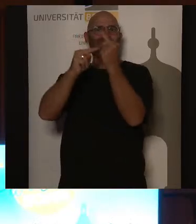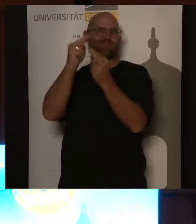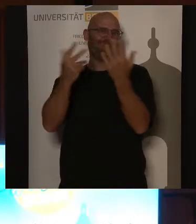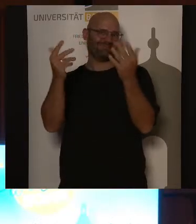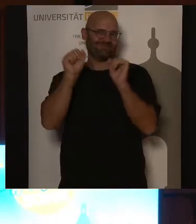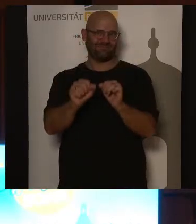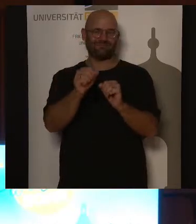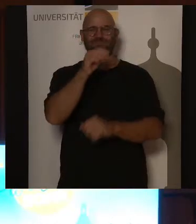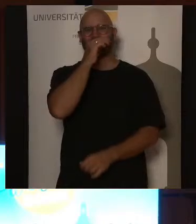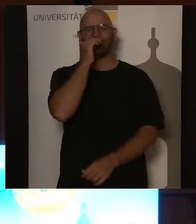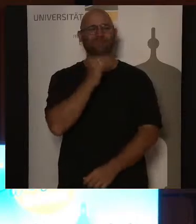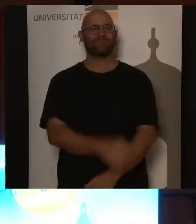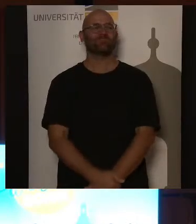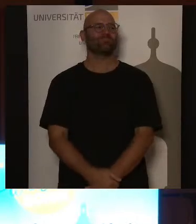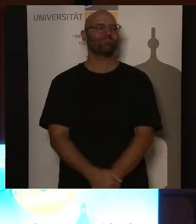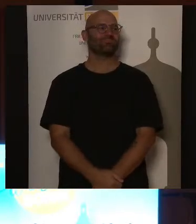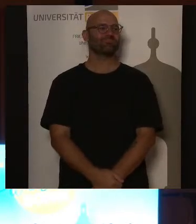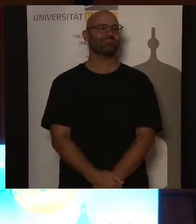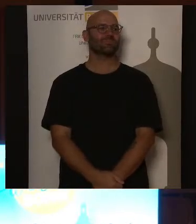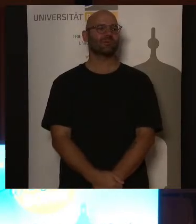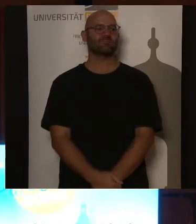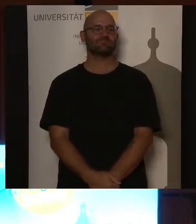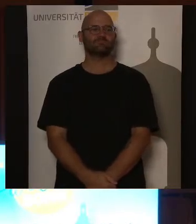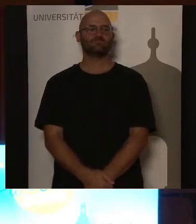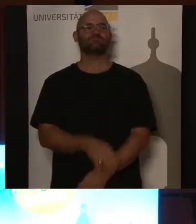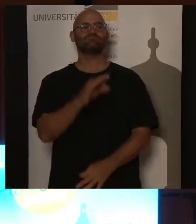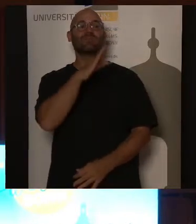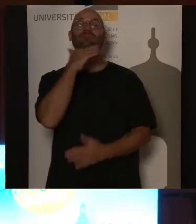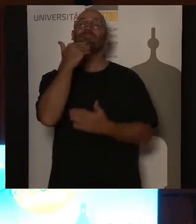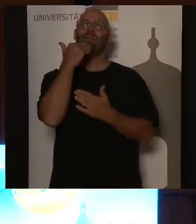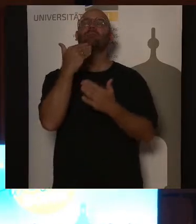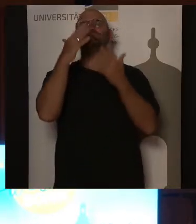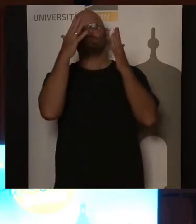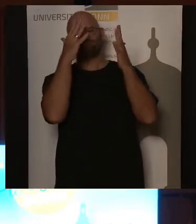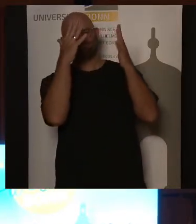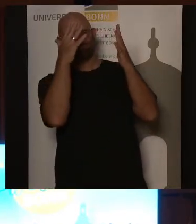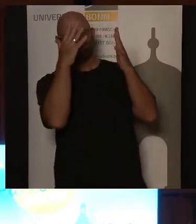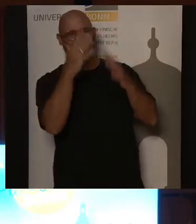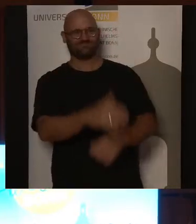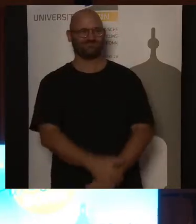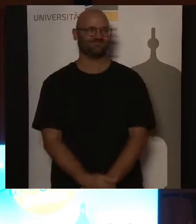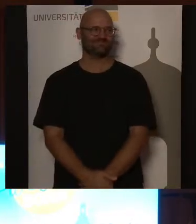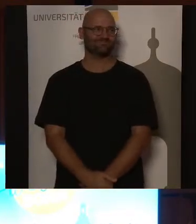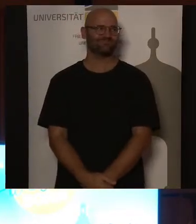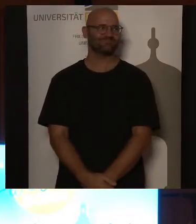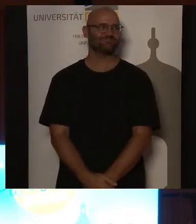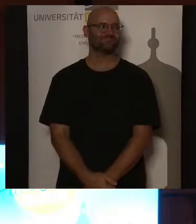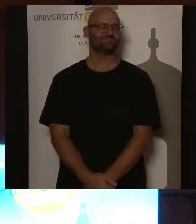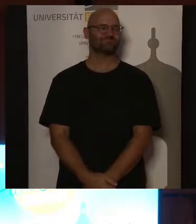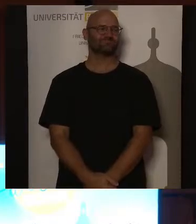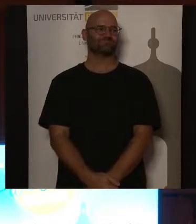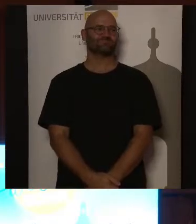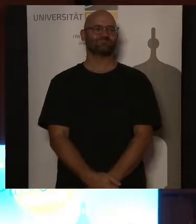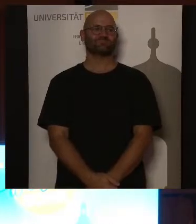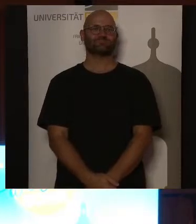meet people in a very unusual way. Thank you.